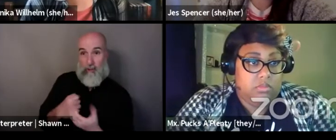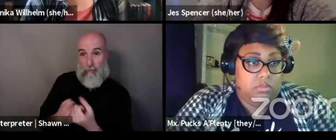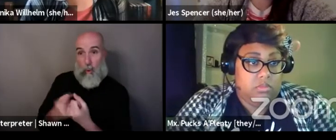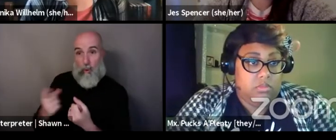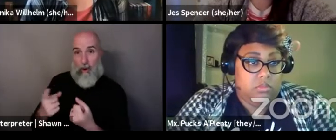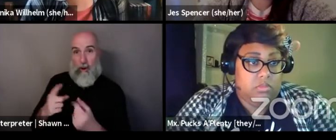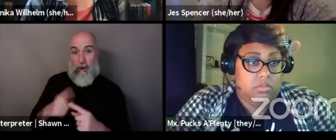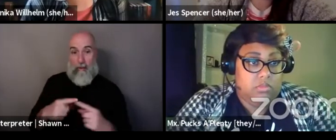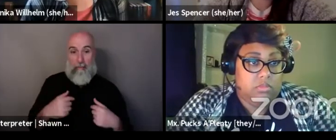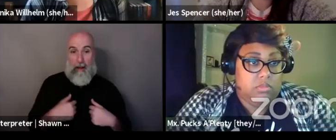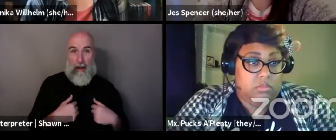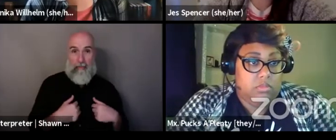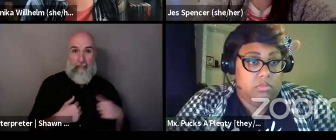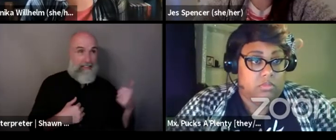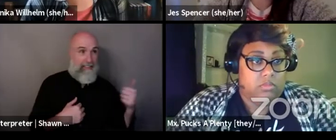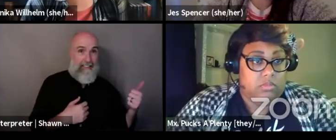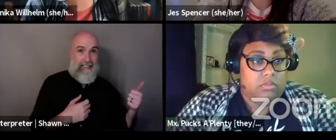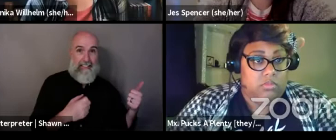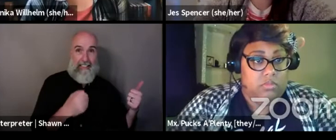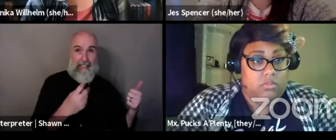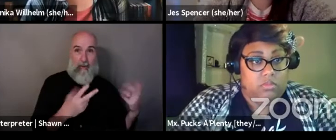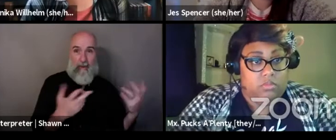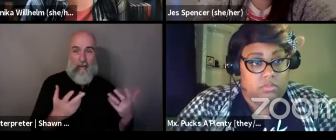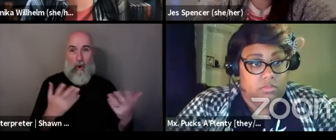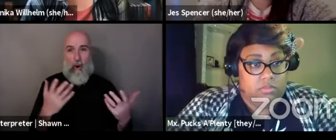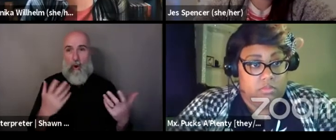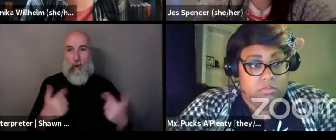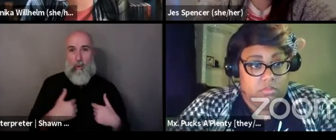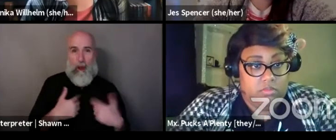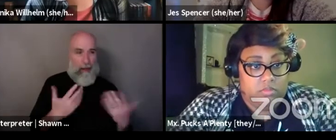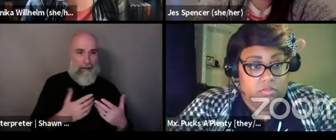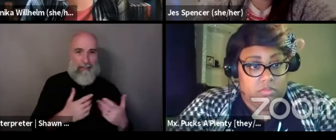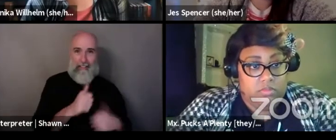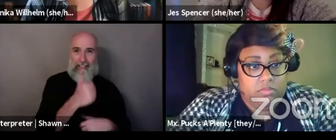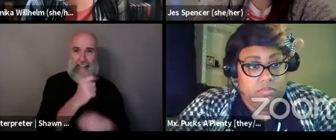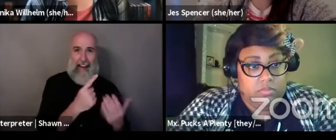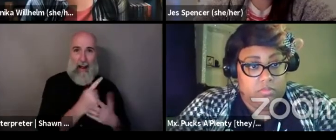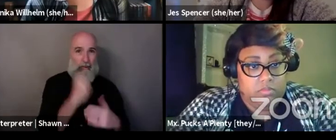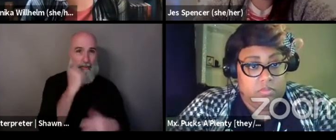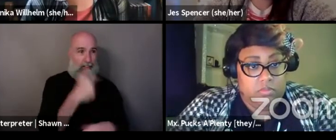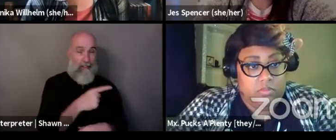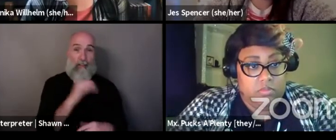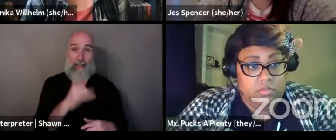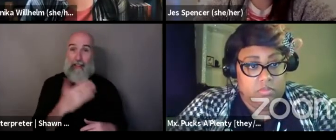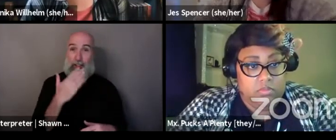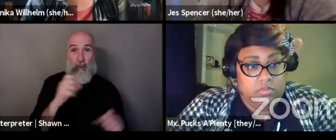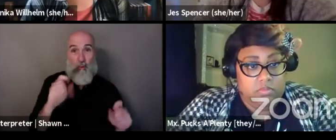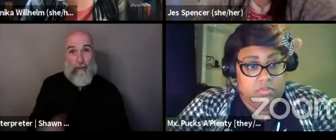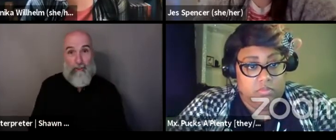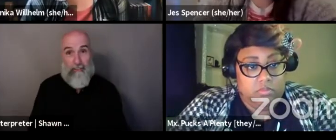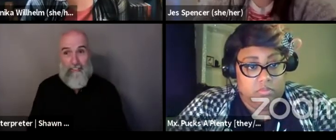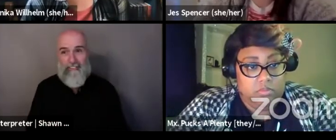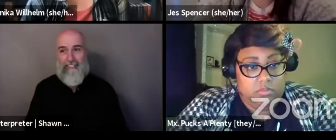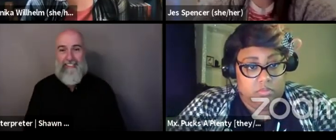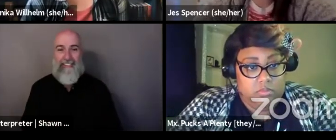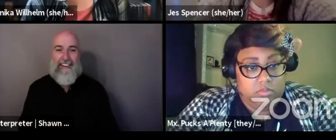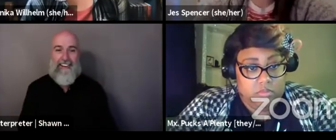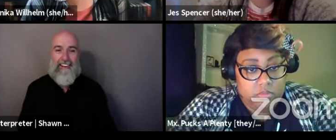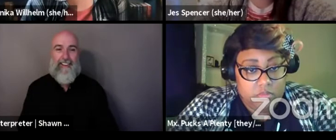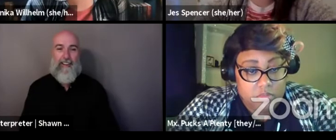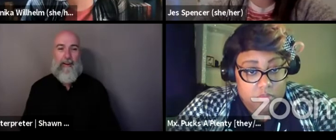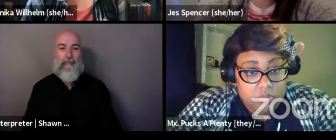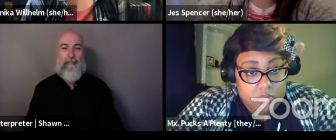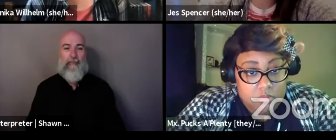in this 10 out of 12. Like, why am I here 10 hours of the day? That is a great question too, you know? So I